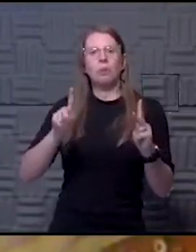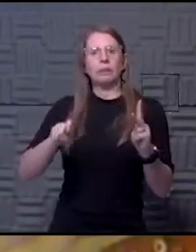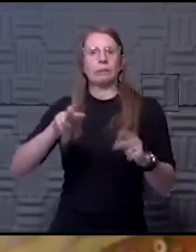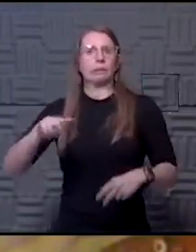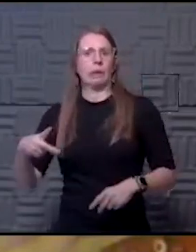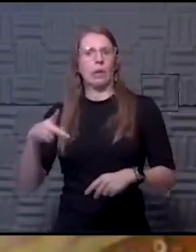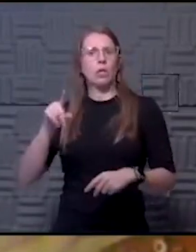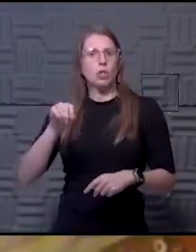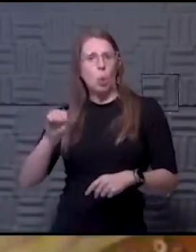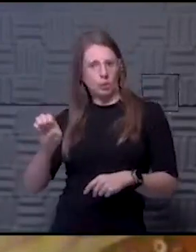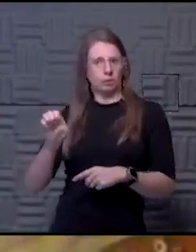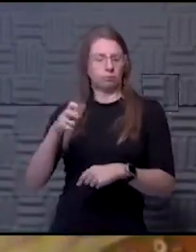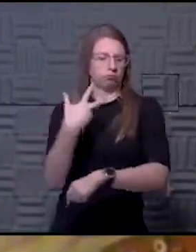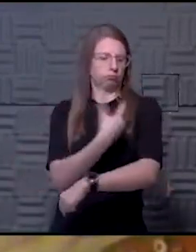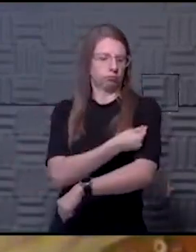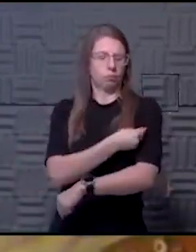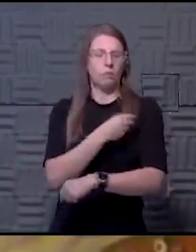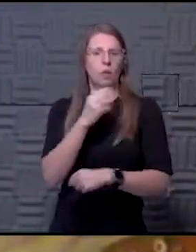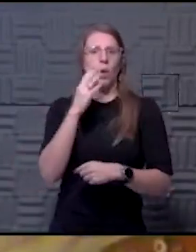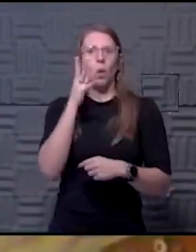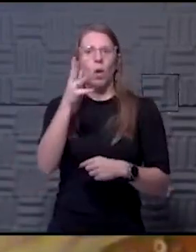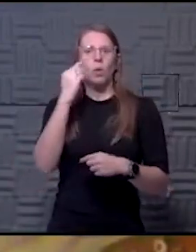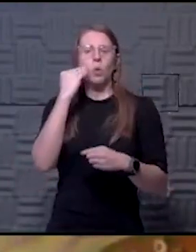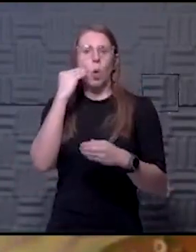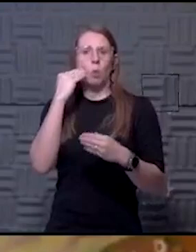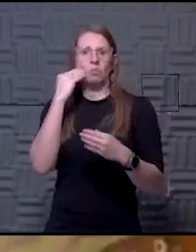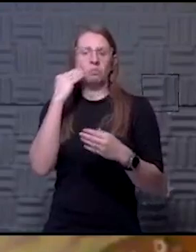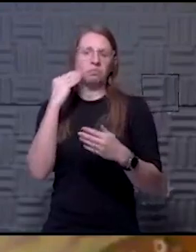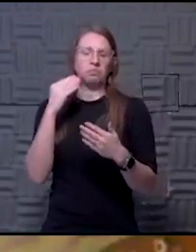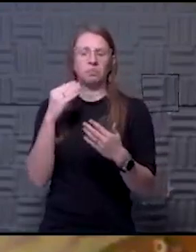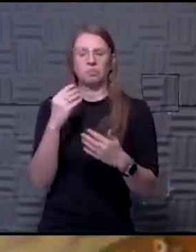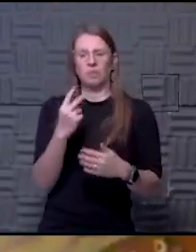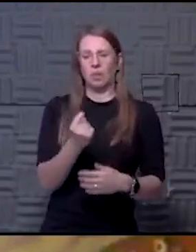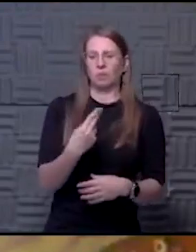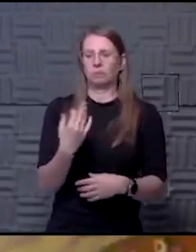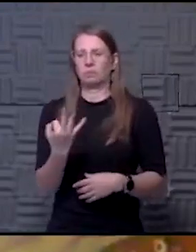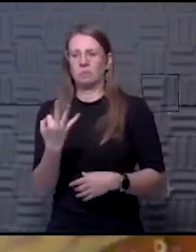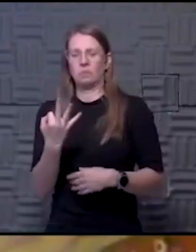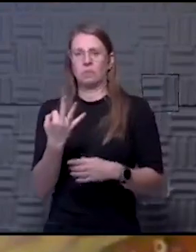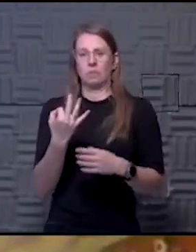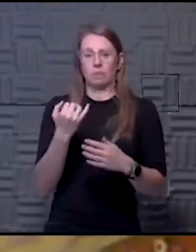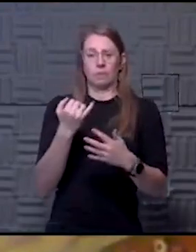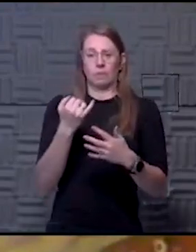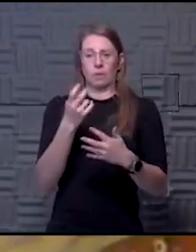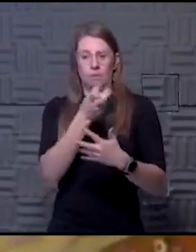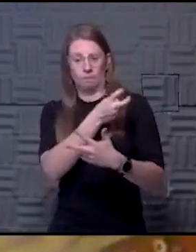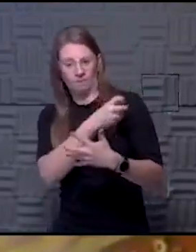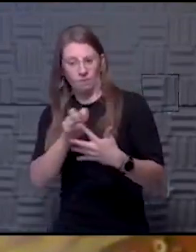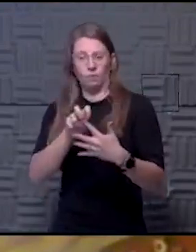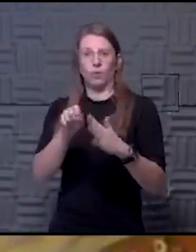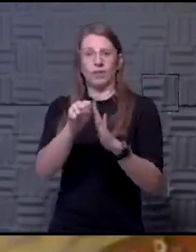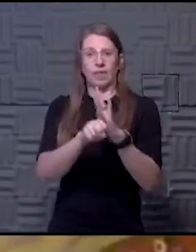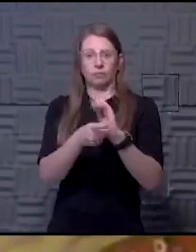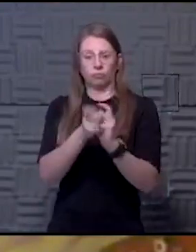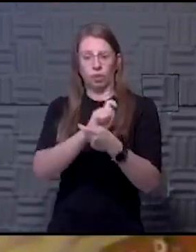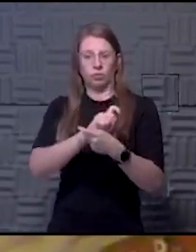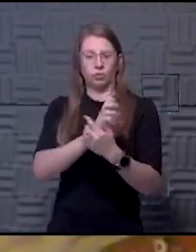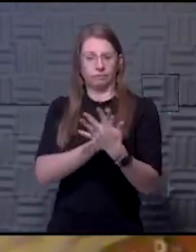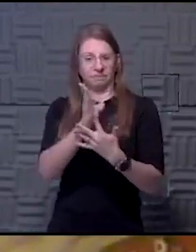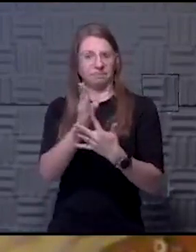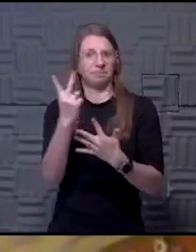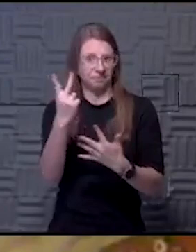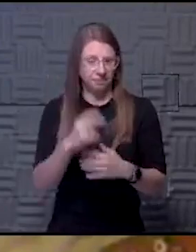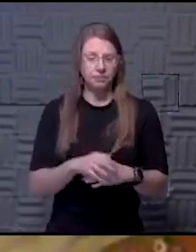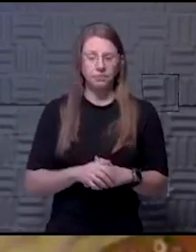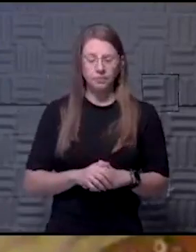have a good idea, I think, by the end of the week when we can move the whole state into phase 2. And quite